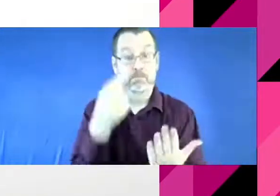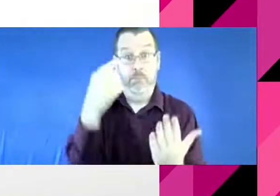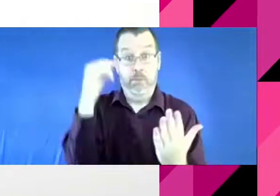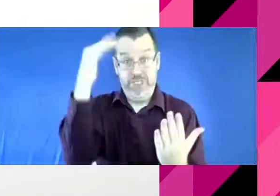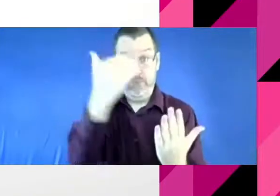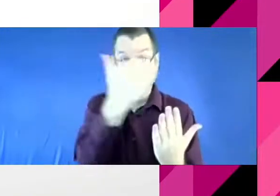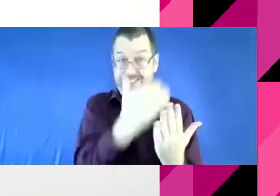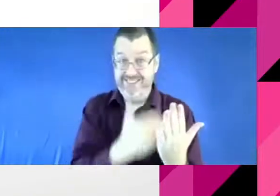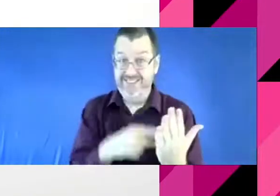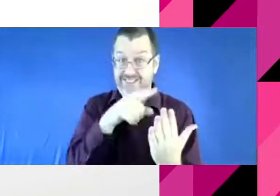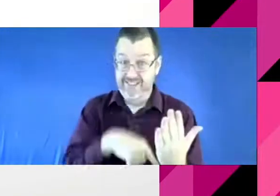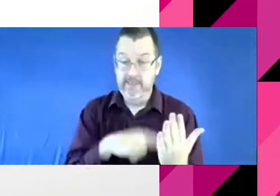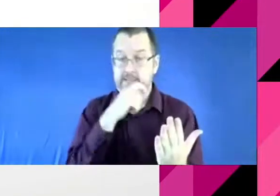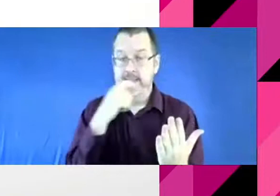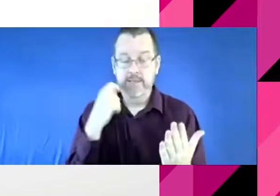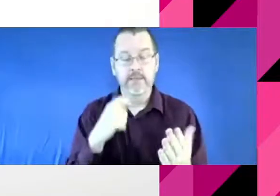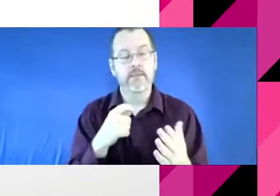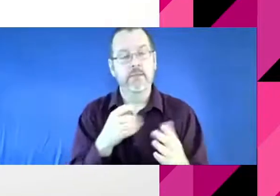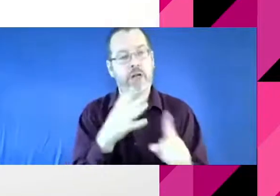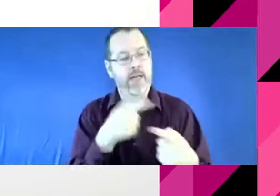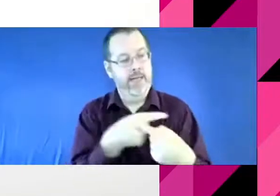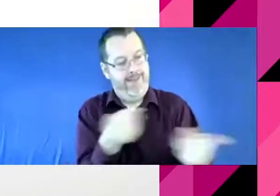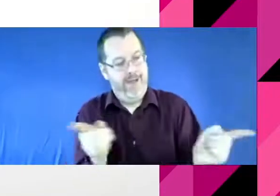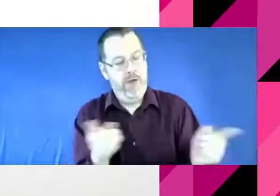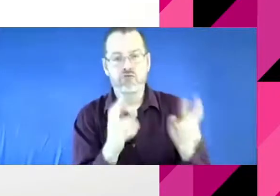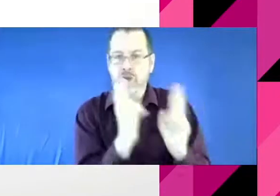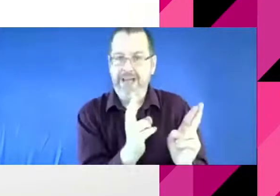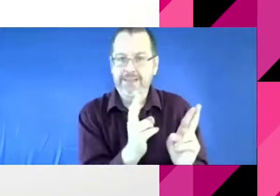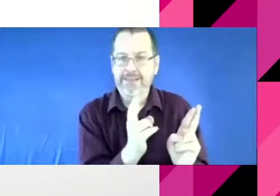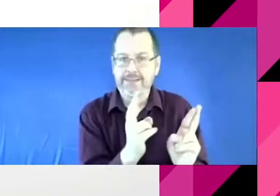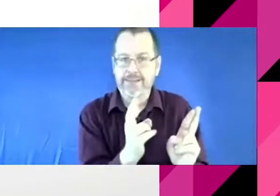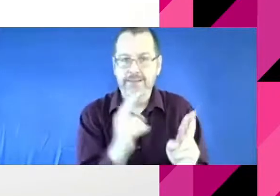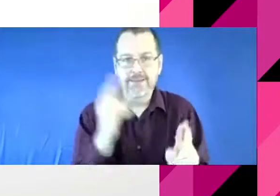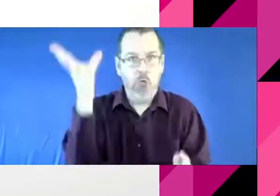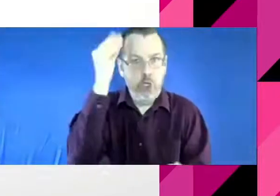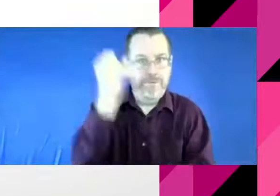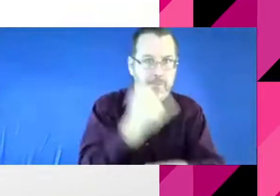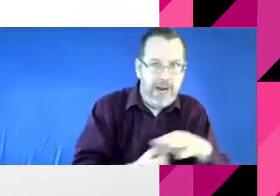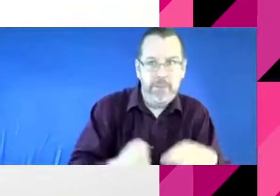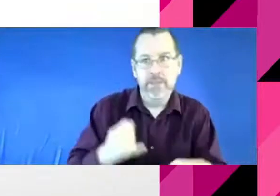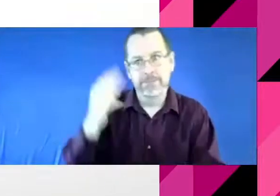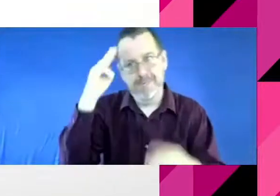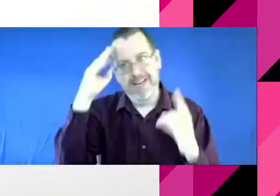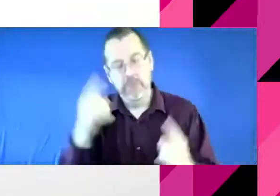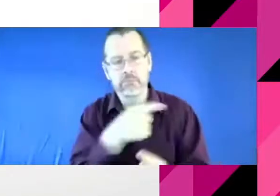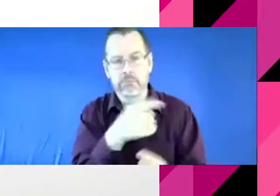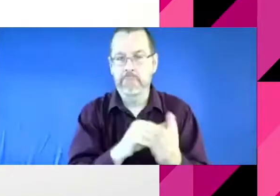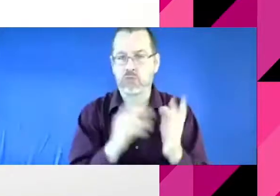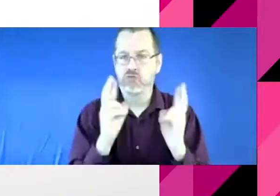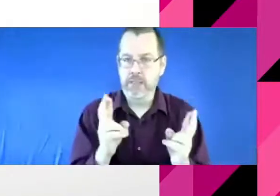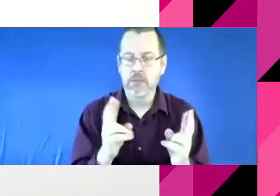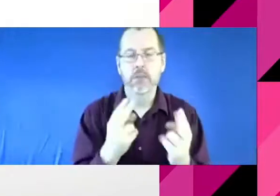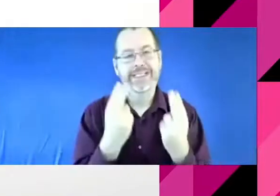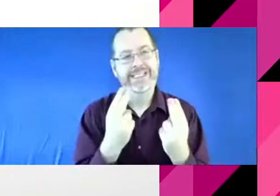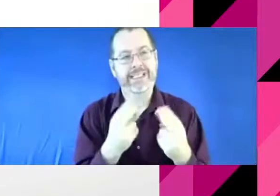rights of people with cognitive or mental health impairment and seek to identify safeguards to be applied both during relevant legal